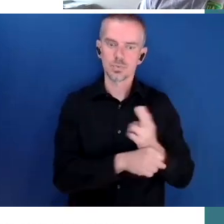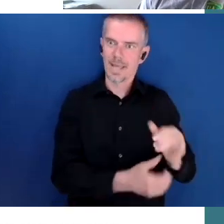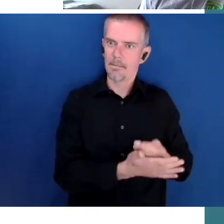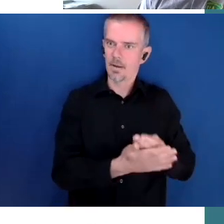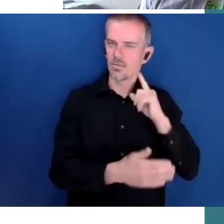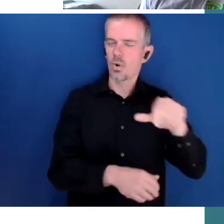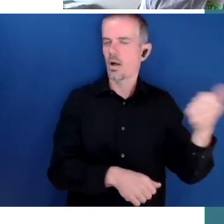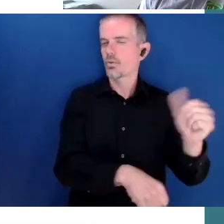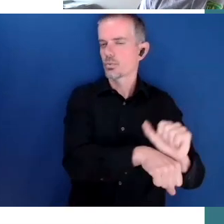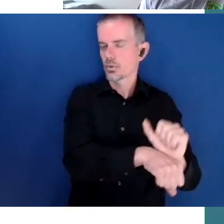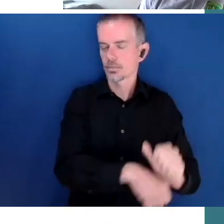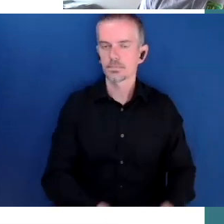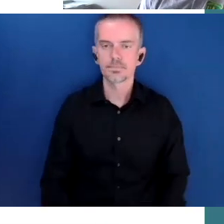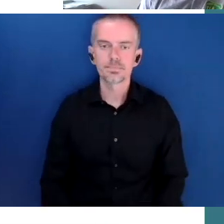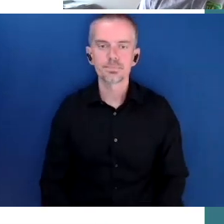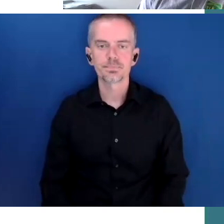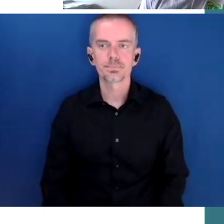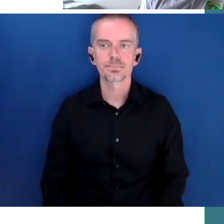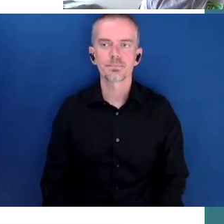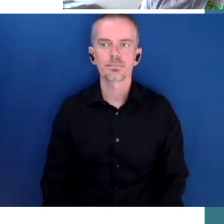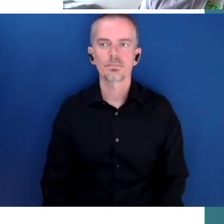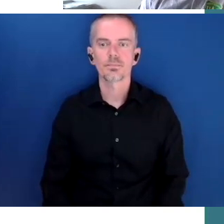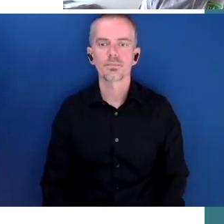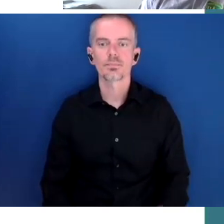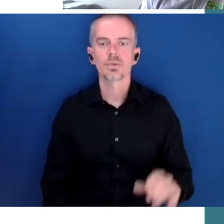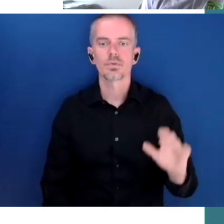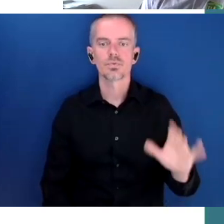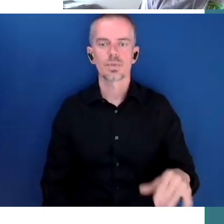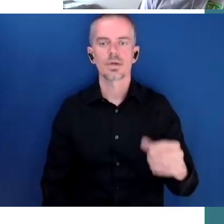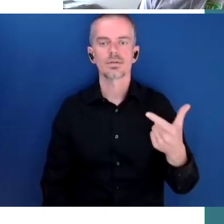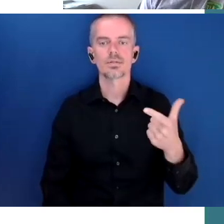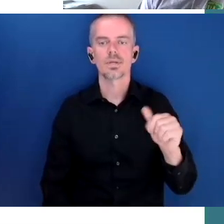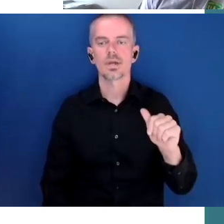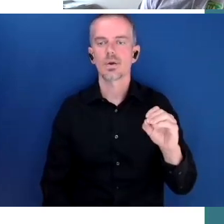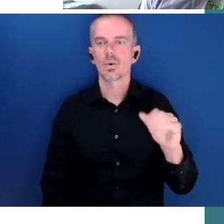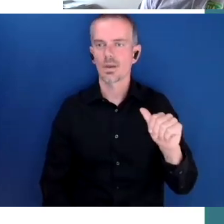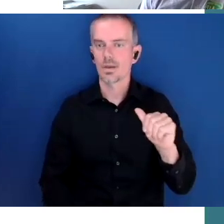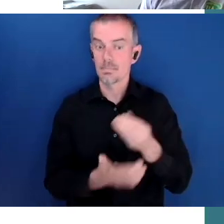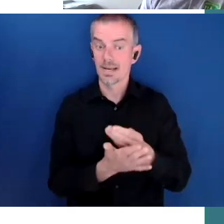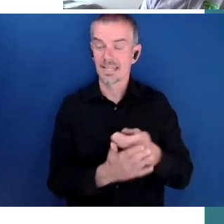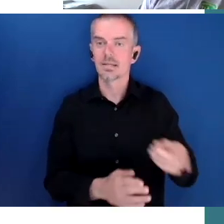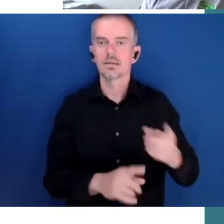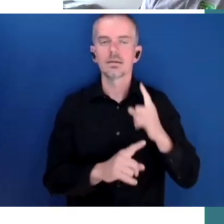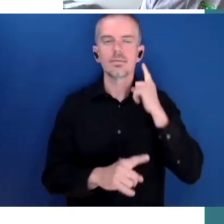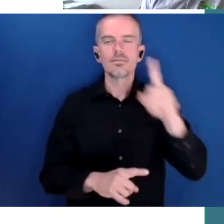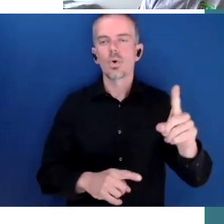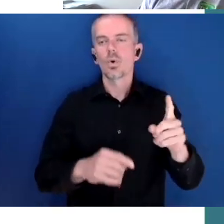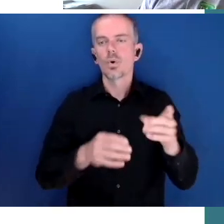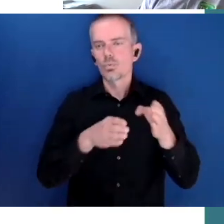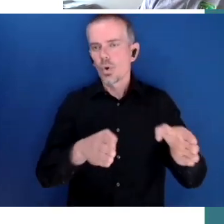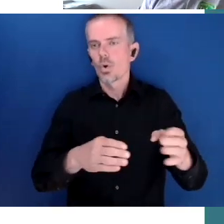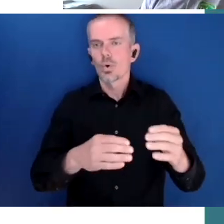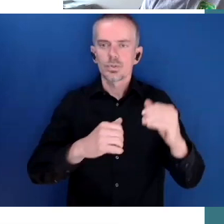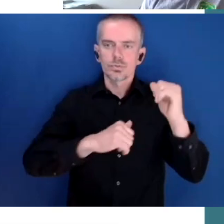we're using a lot of that money through the Great American Outdoors Act for infrastructure and maintenance. And then also that's what things like our